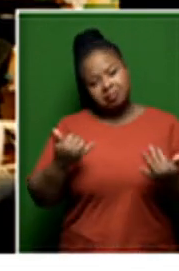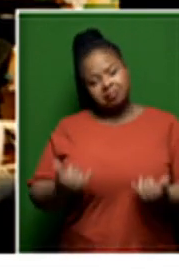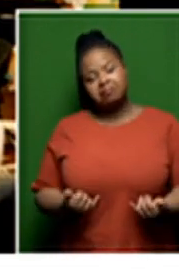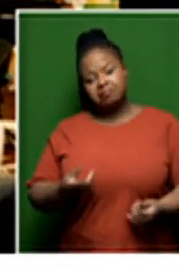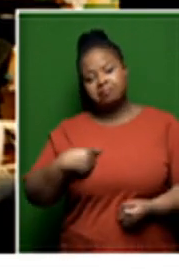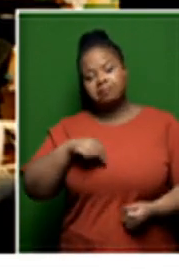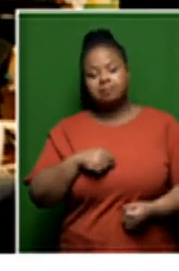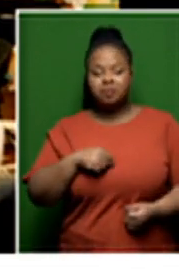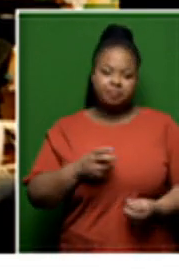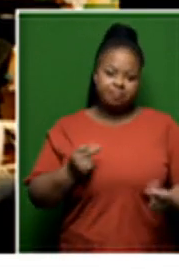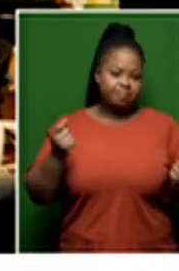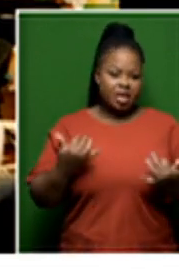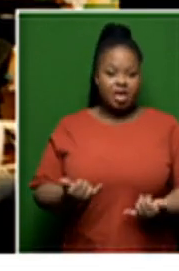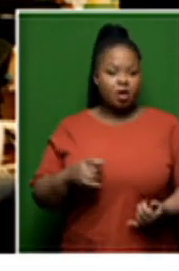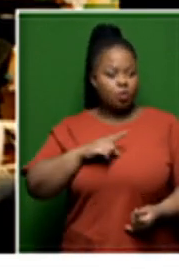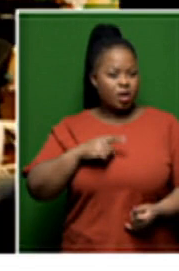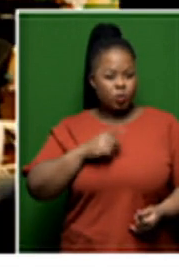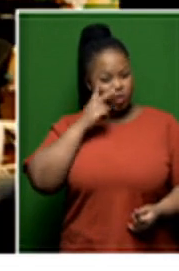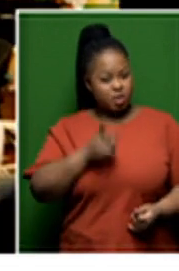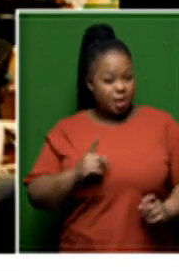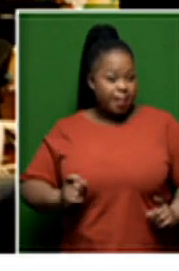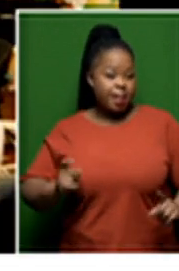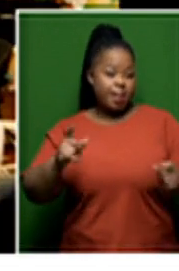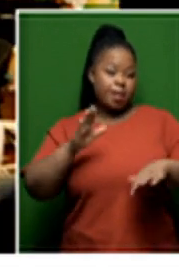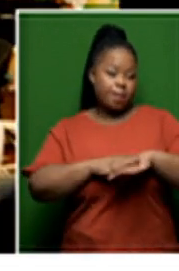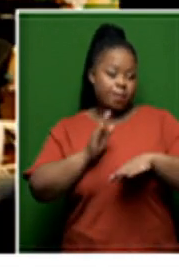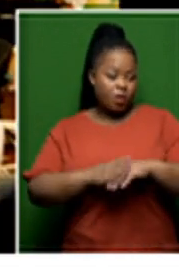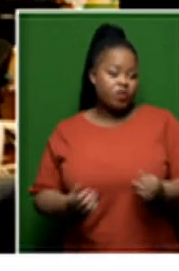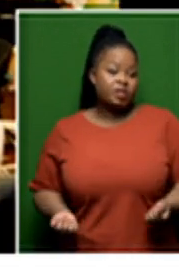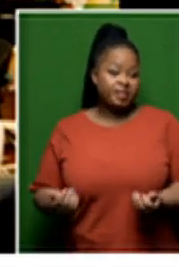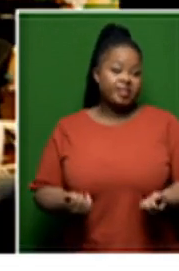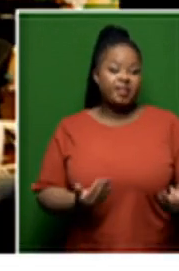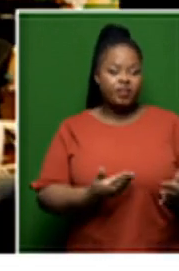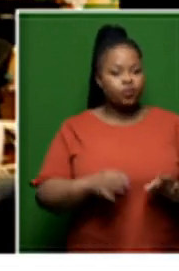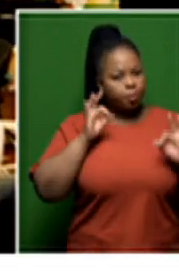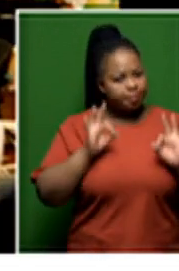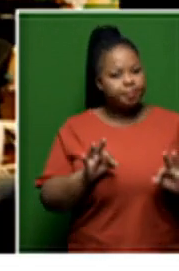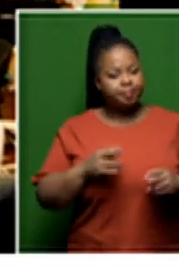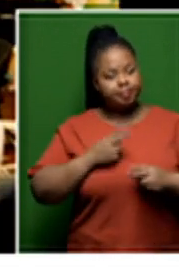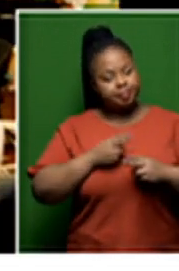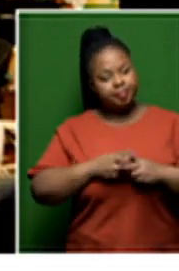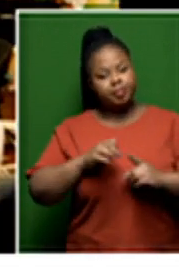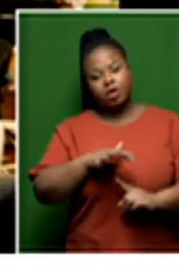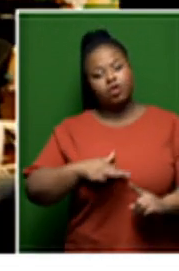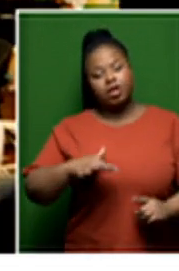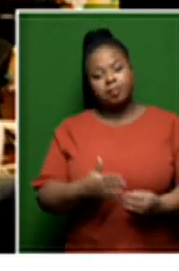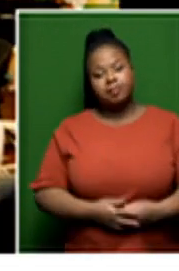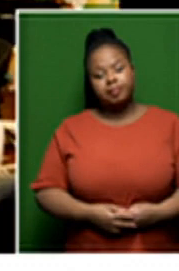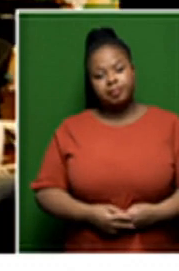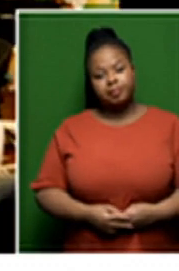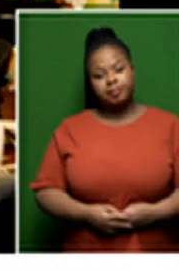finger on the pulse. That's why we are now seeing an acceleration in terms of the delivery of appropriate sanitation facilities in the